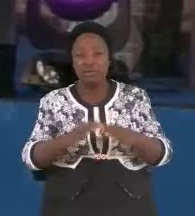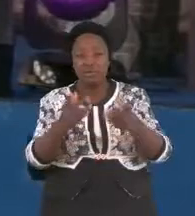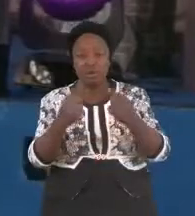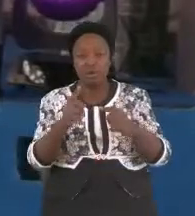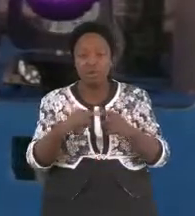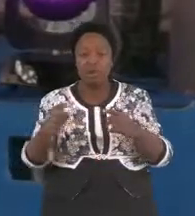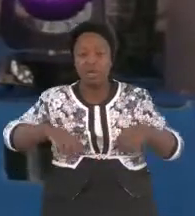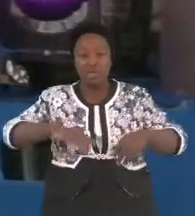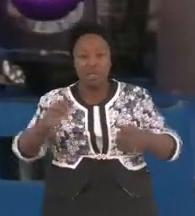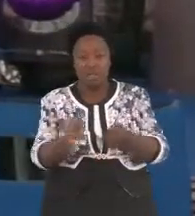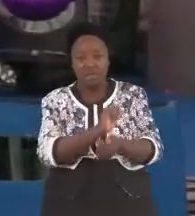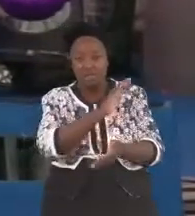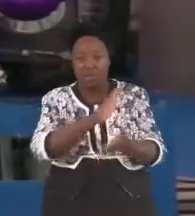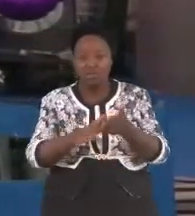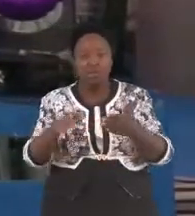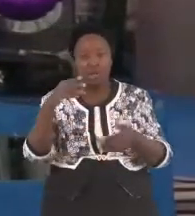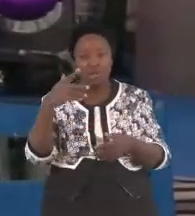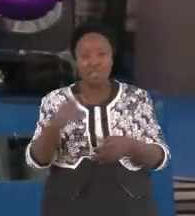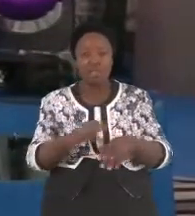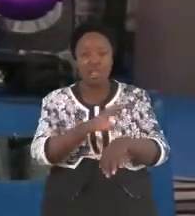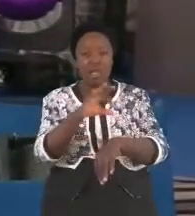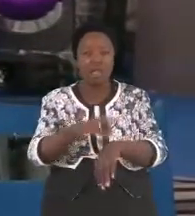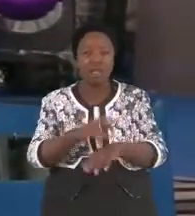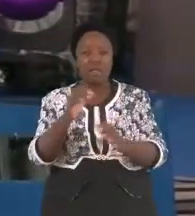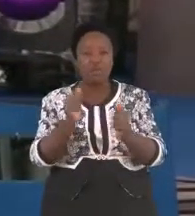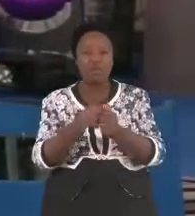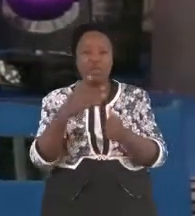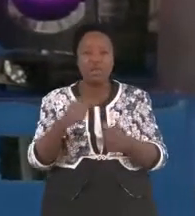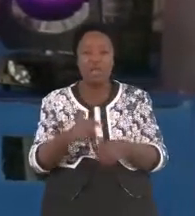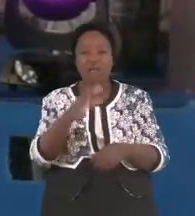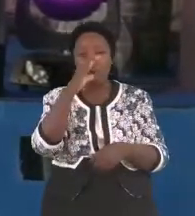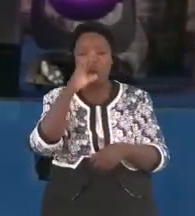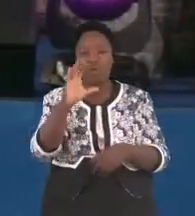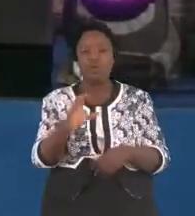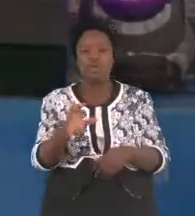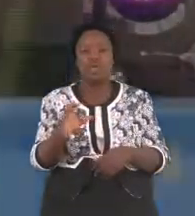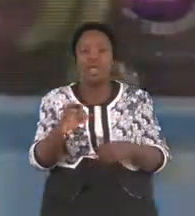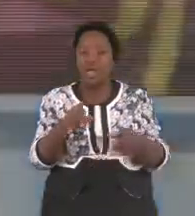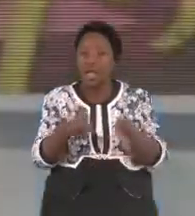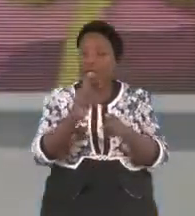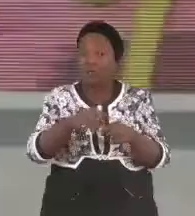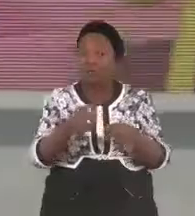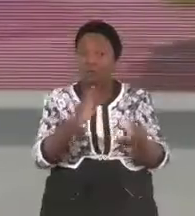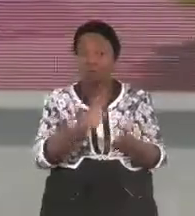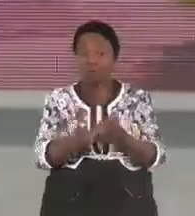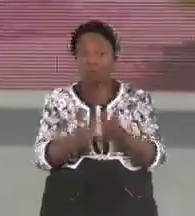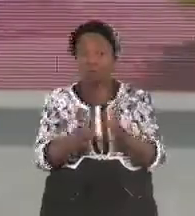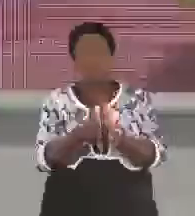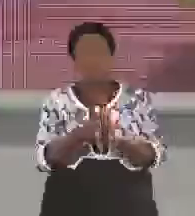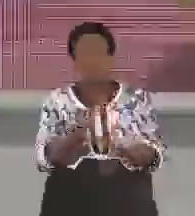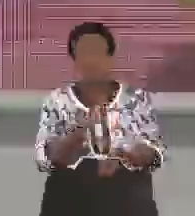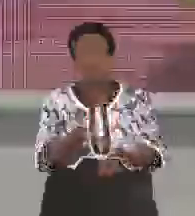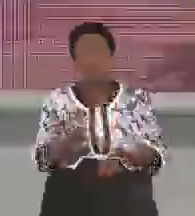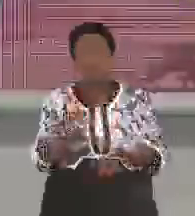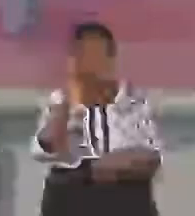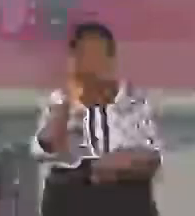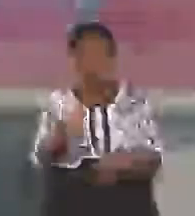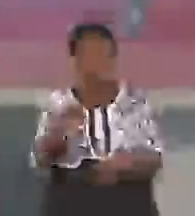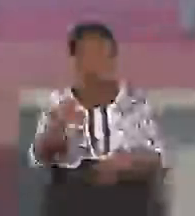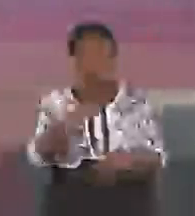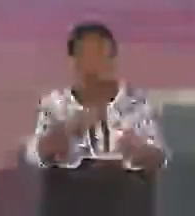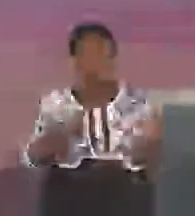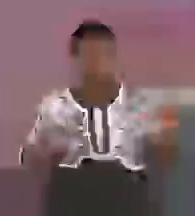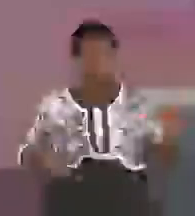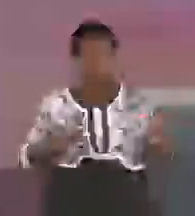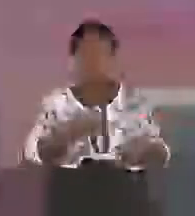with a curse. As you become a minister of the Lord, and as you become a member of the